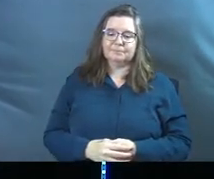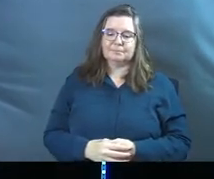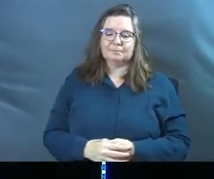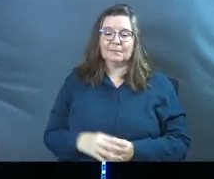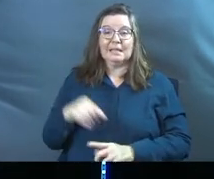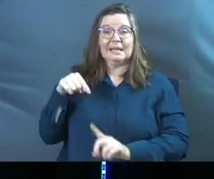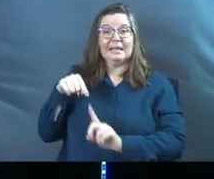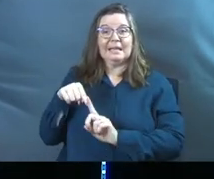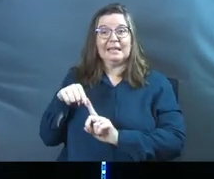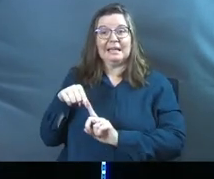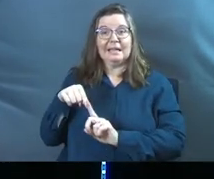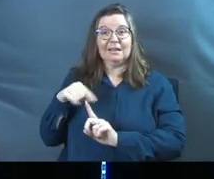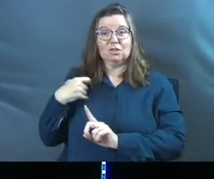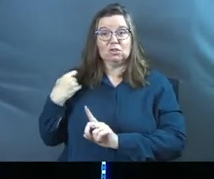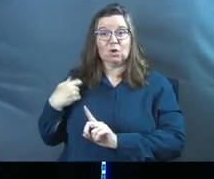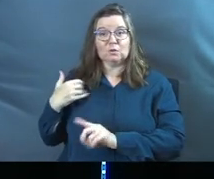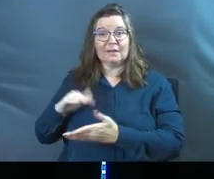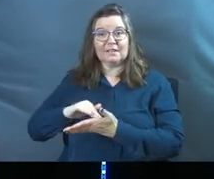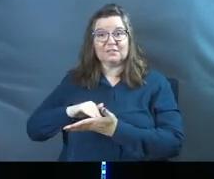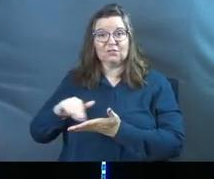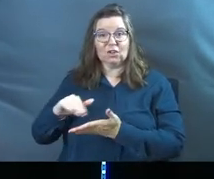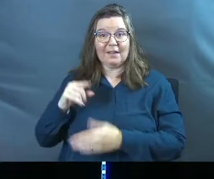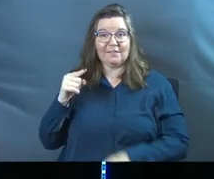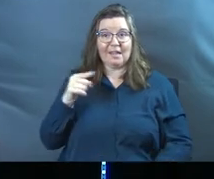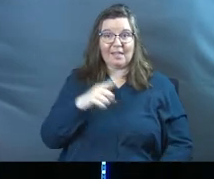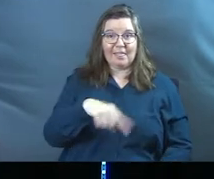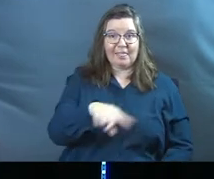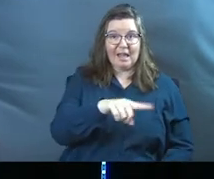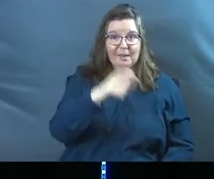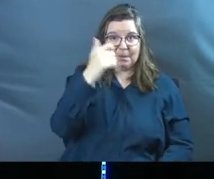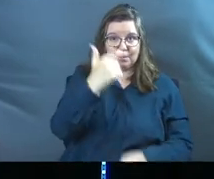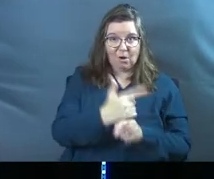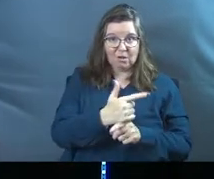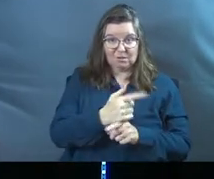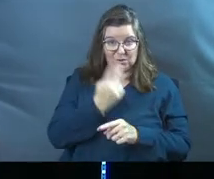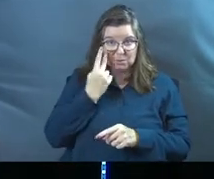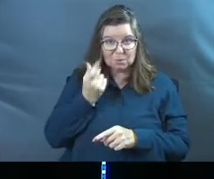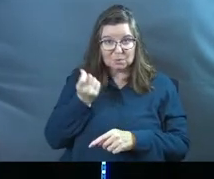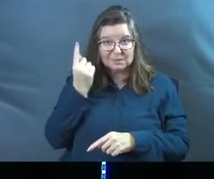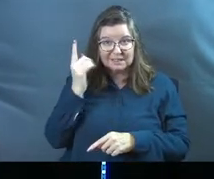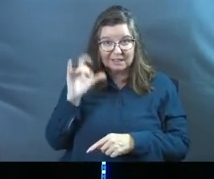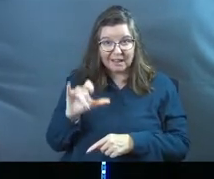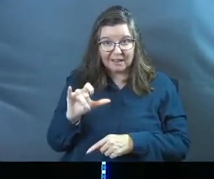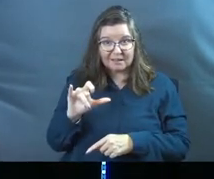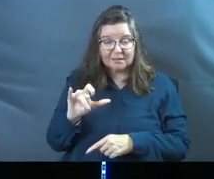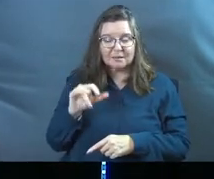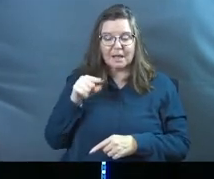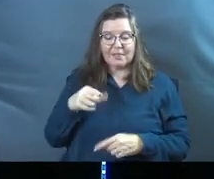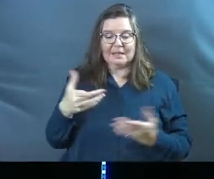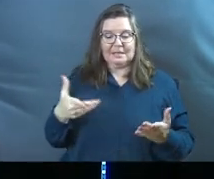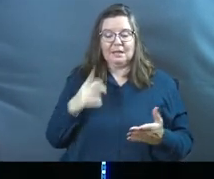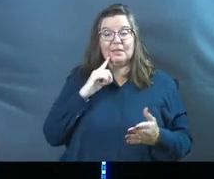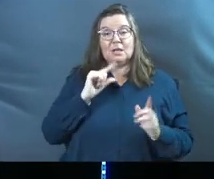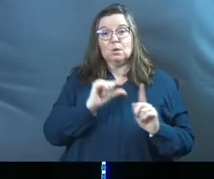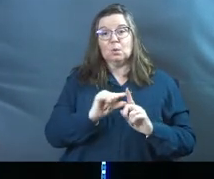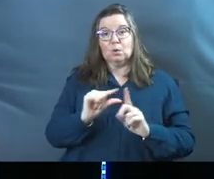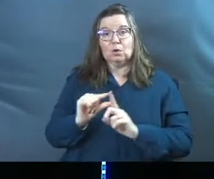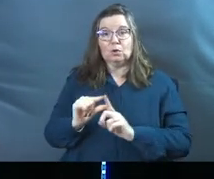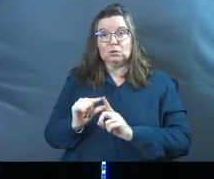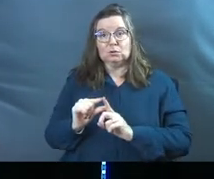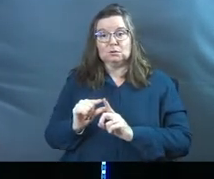He's forgiving them. Do you see it? Do you see his forgiveness? And these right here, these